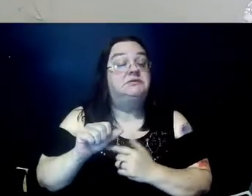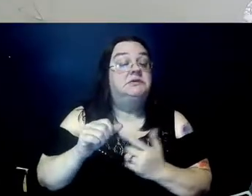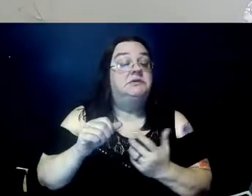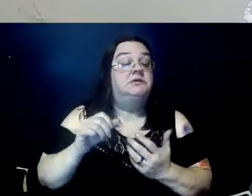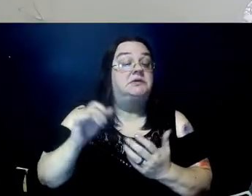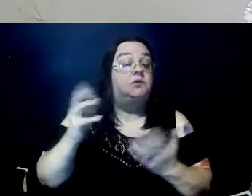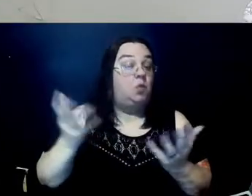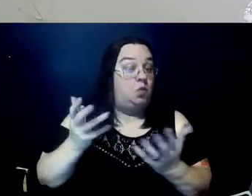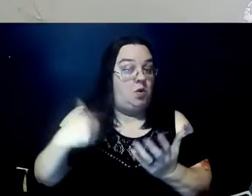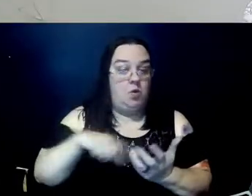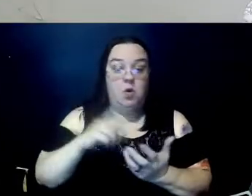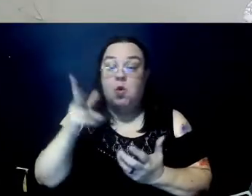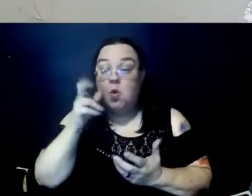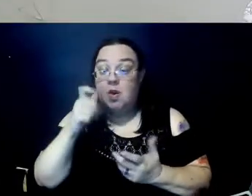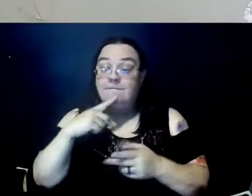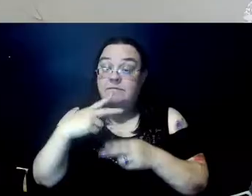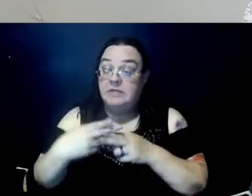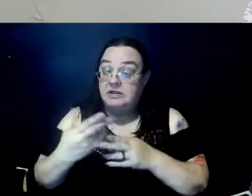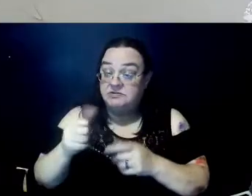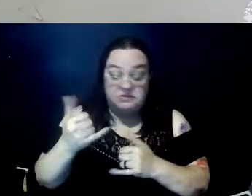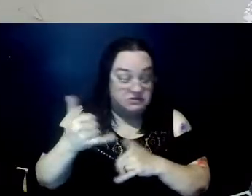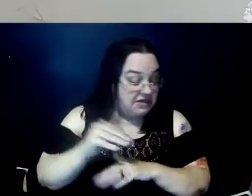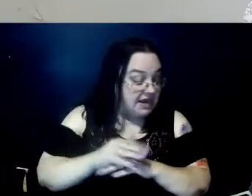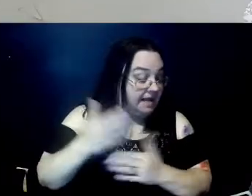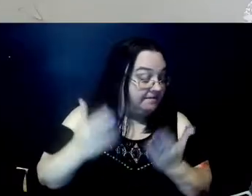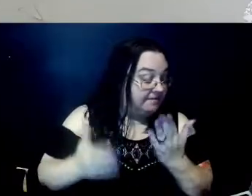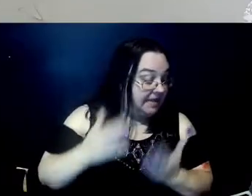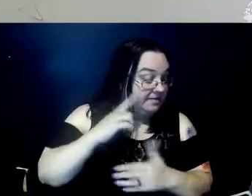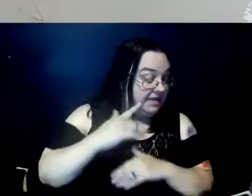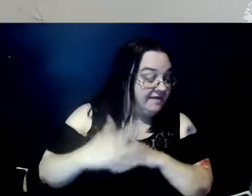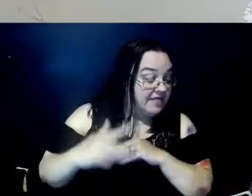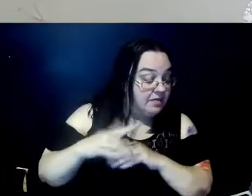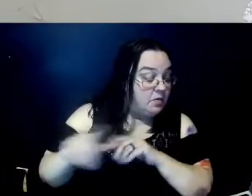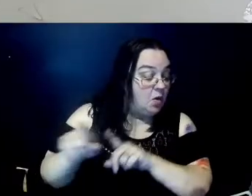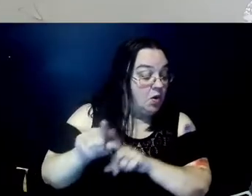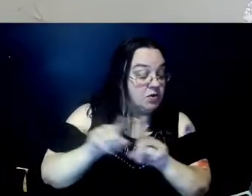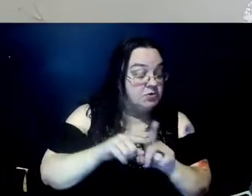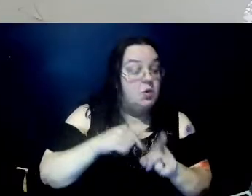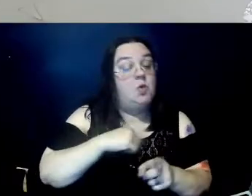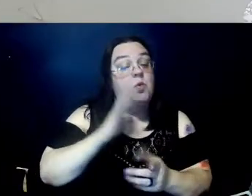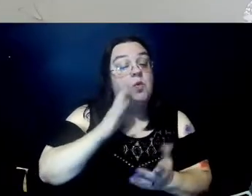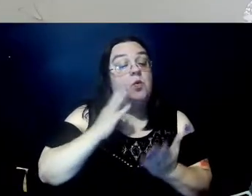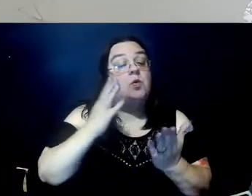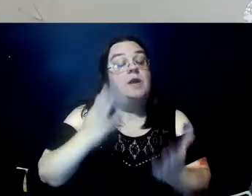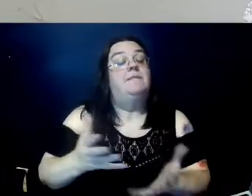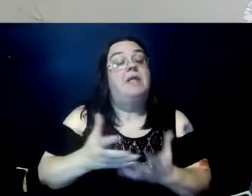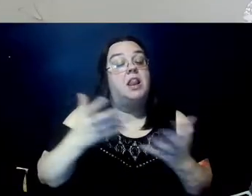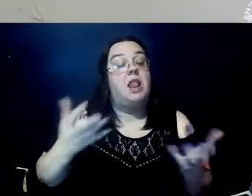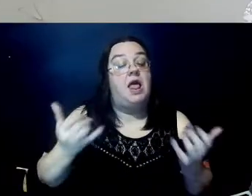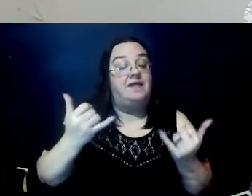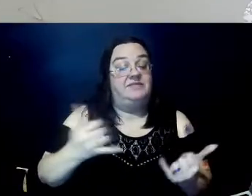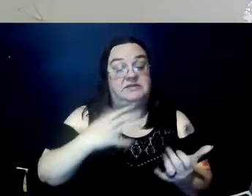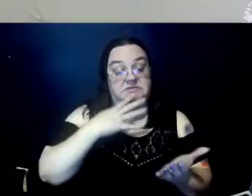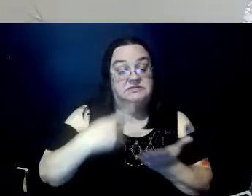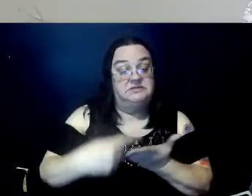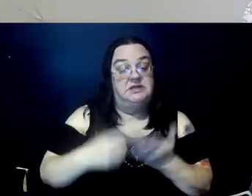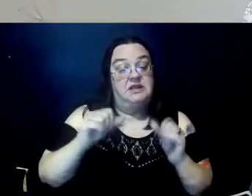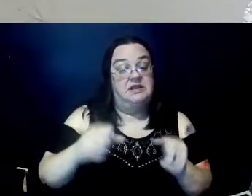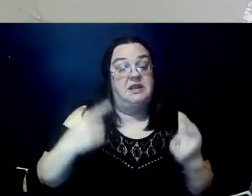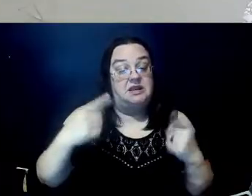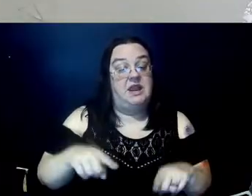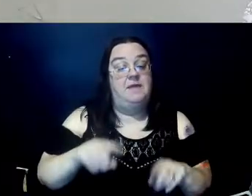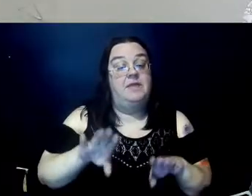heard tonight may be available. I would also recommend that a lot of this discussion could be done in